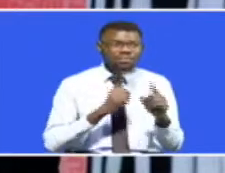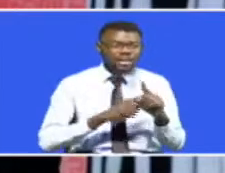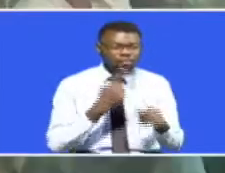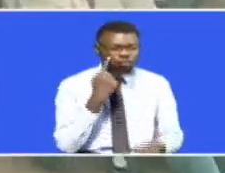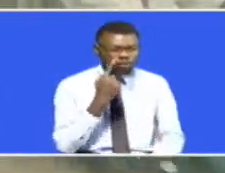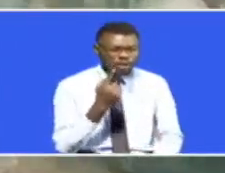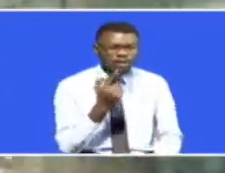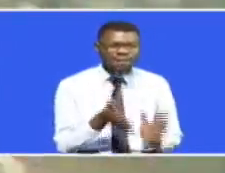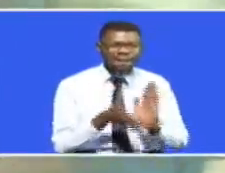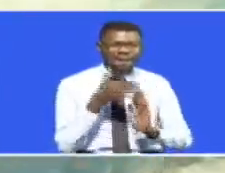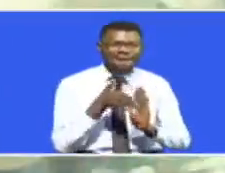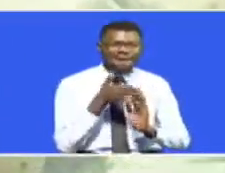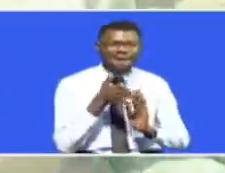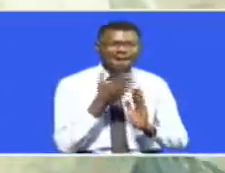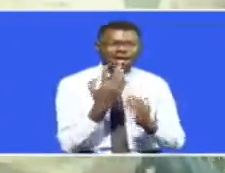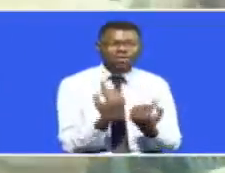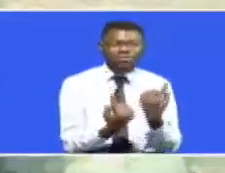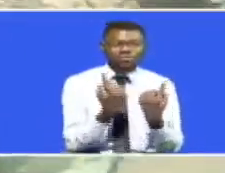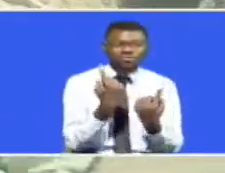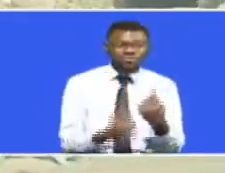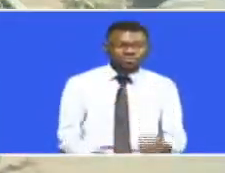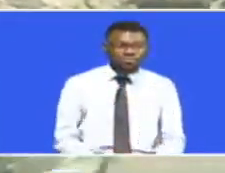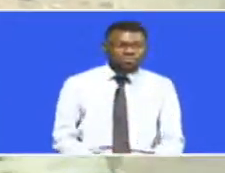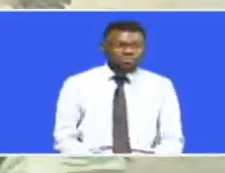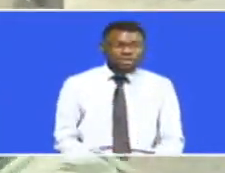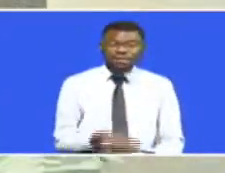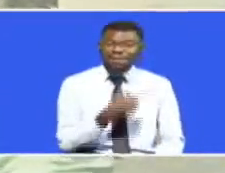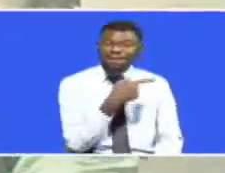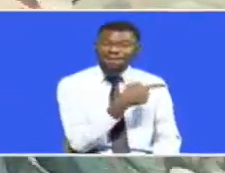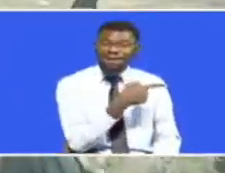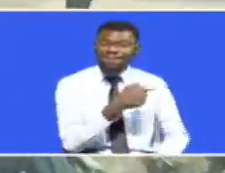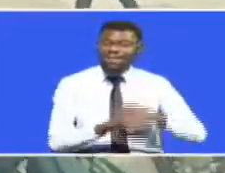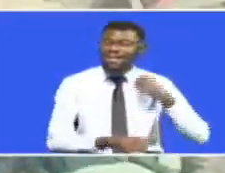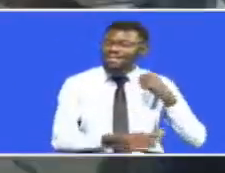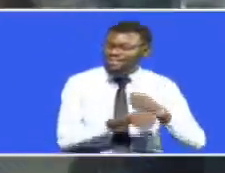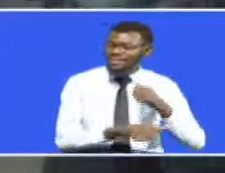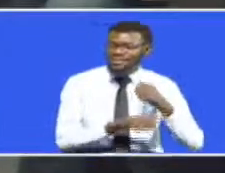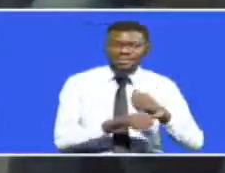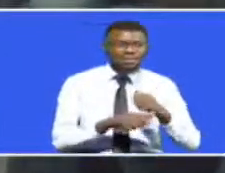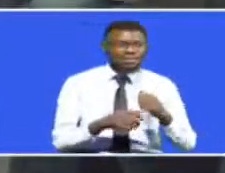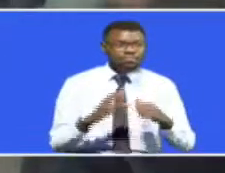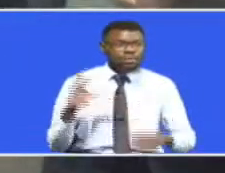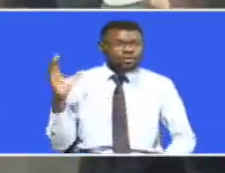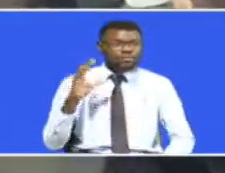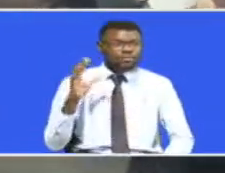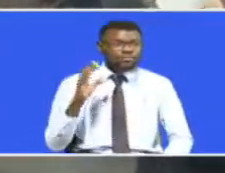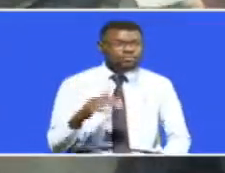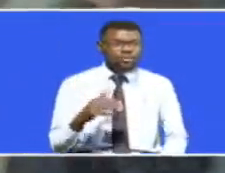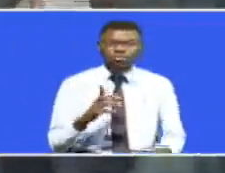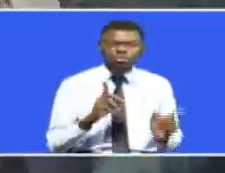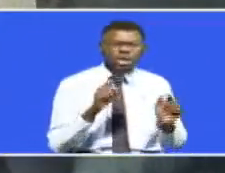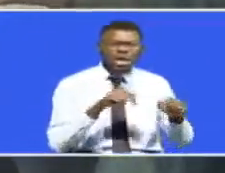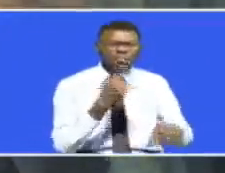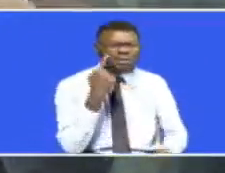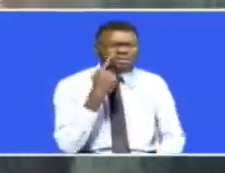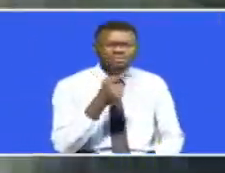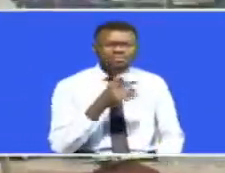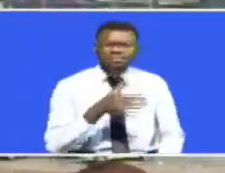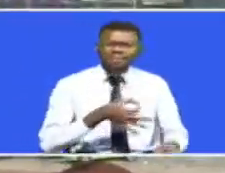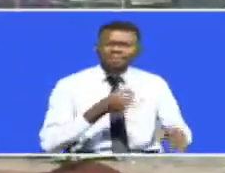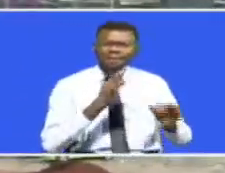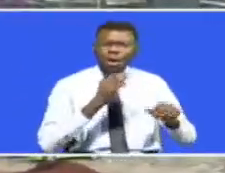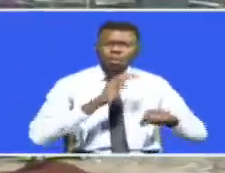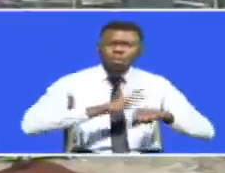meiona. Seeing this as a potential danger to the consumers, we set out to determine the safety of these drinks.